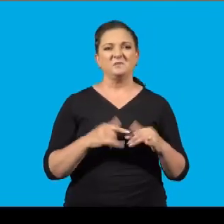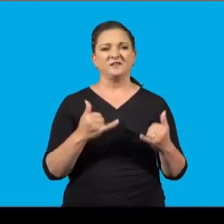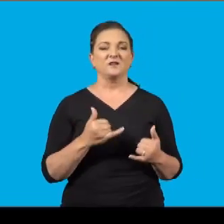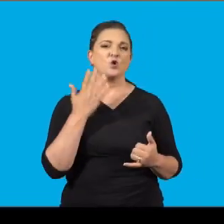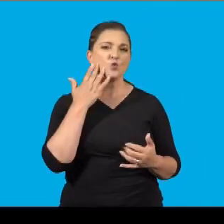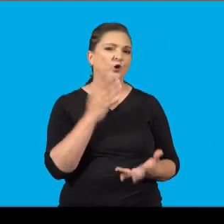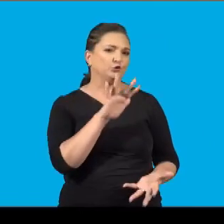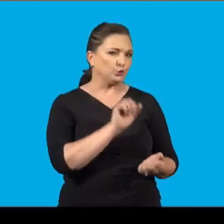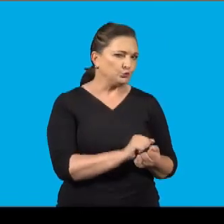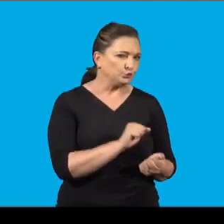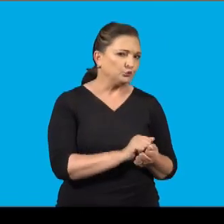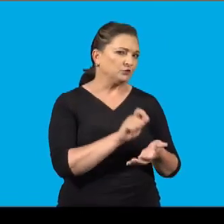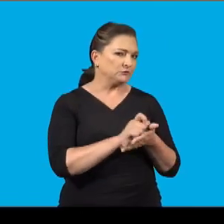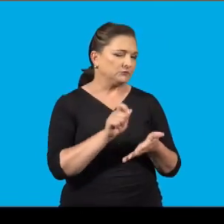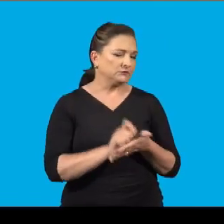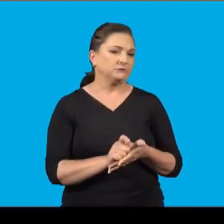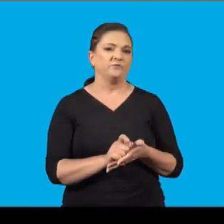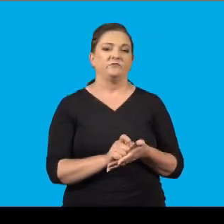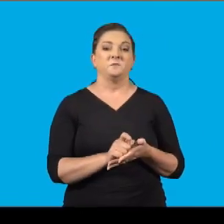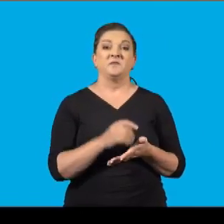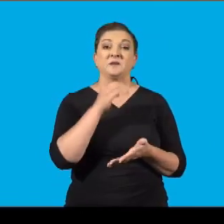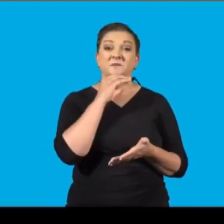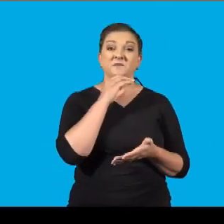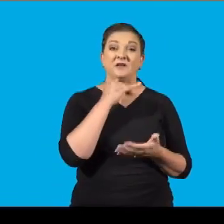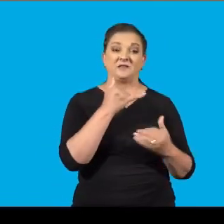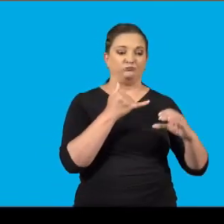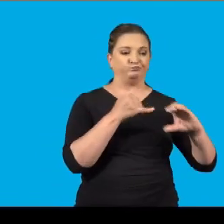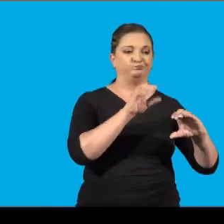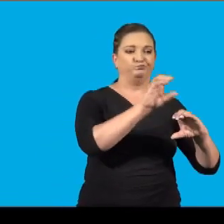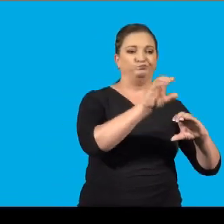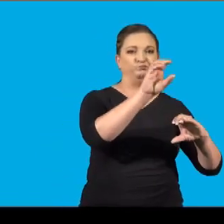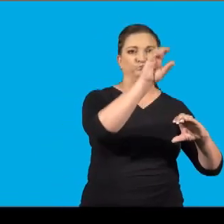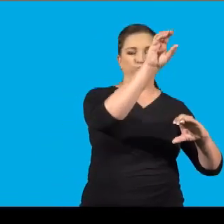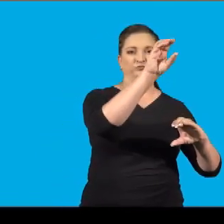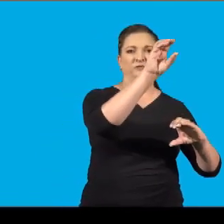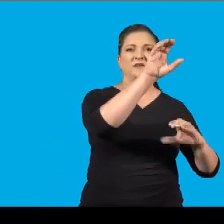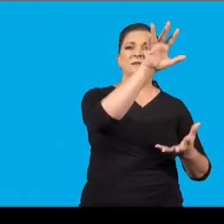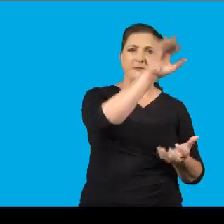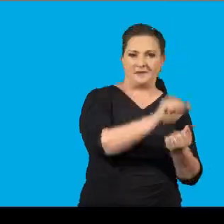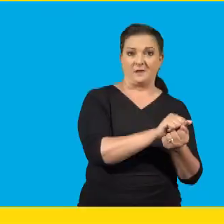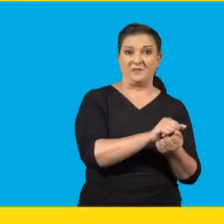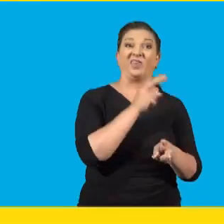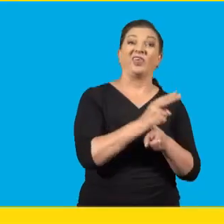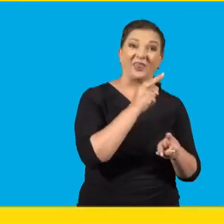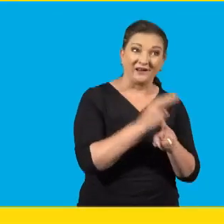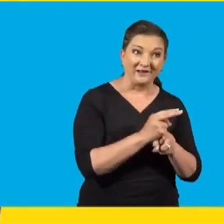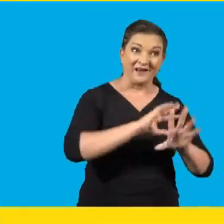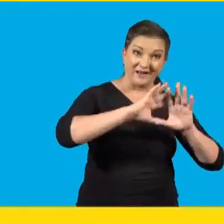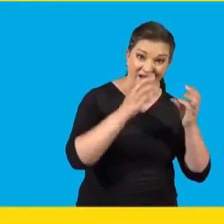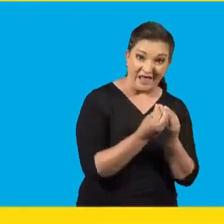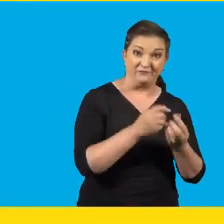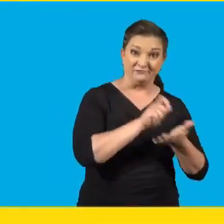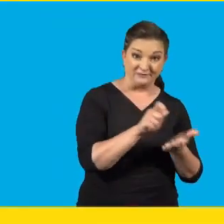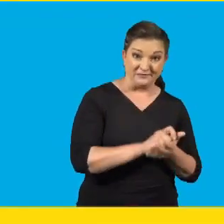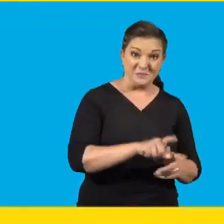conclusion. Remember, when you're writing a conclusion, you are summing up your main points. You are not